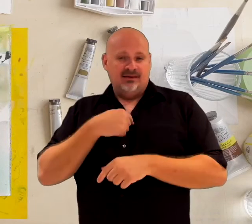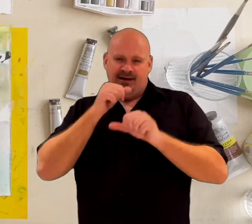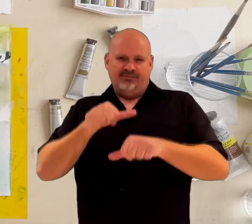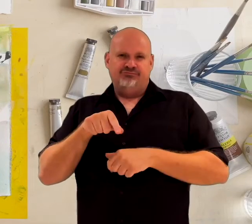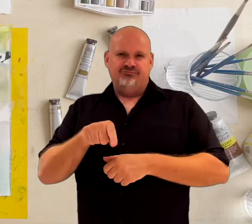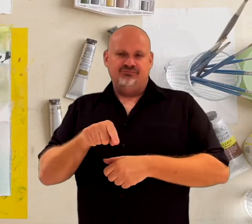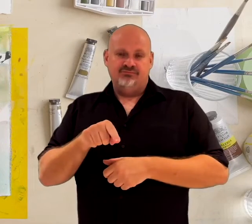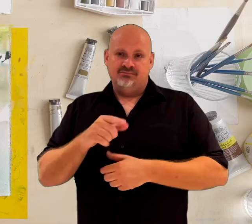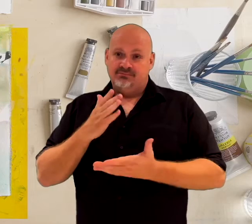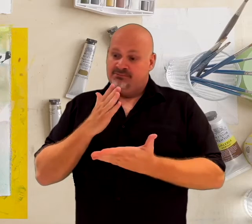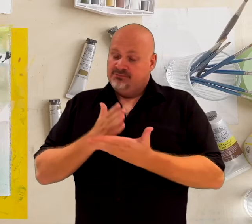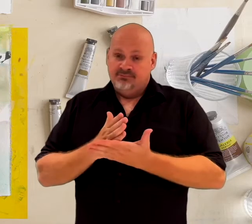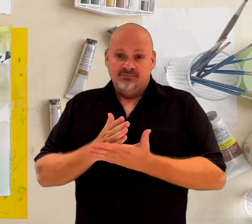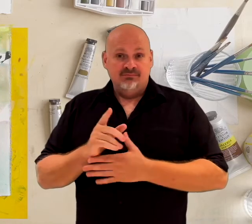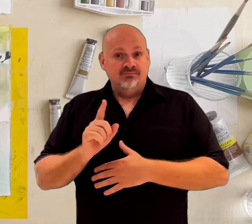it to be really